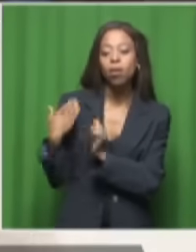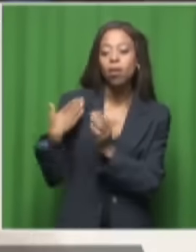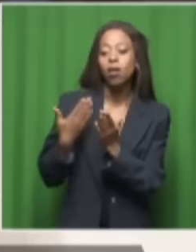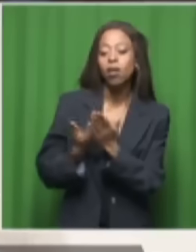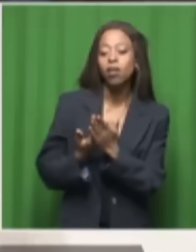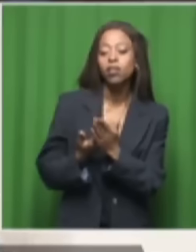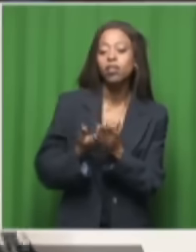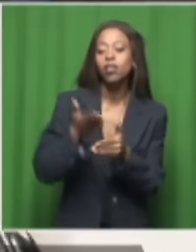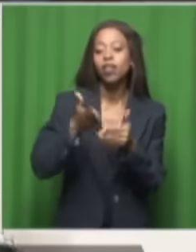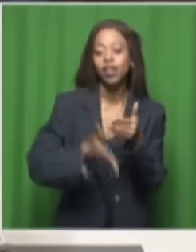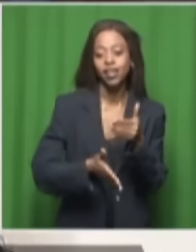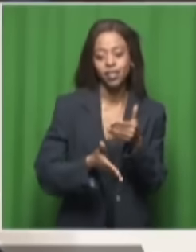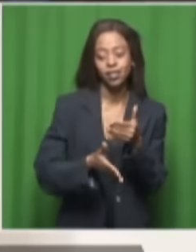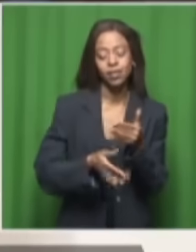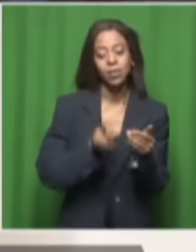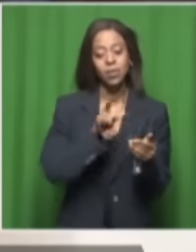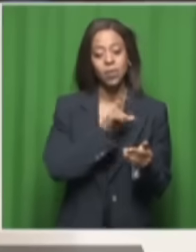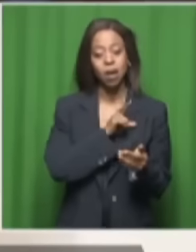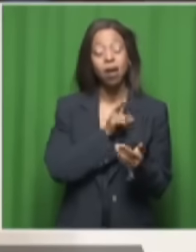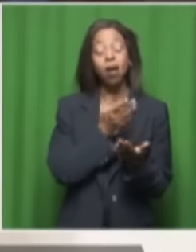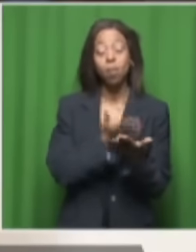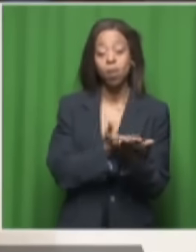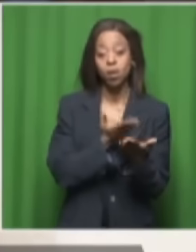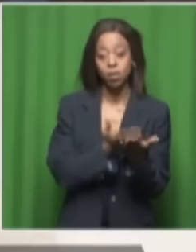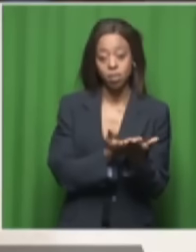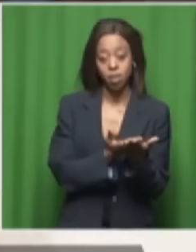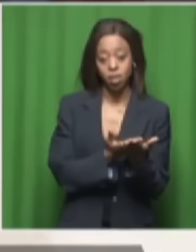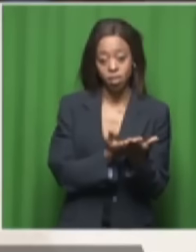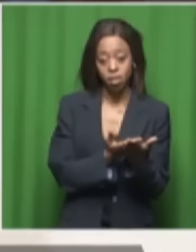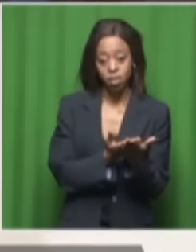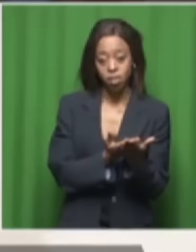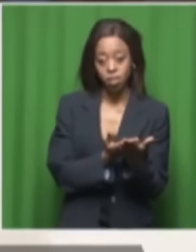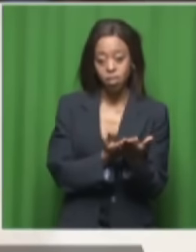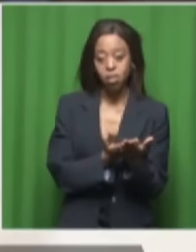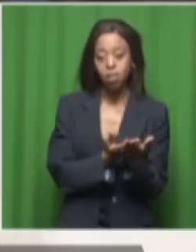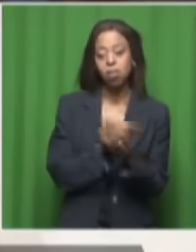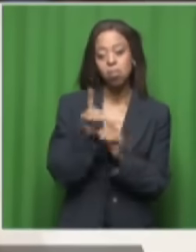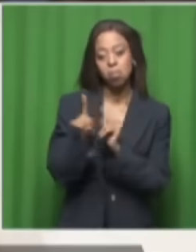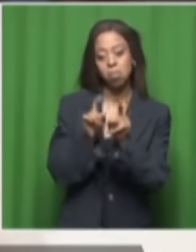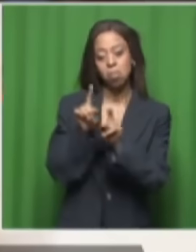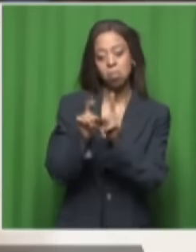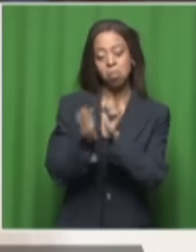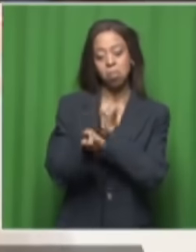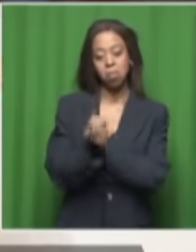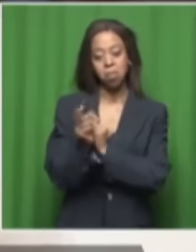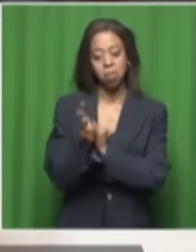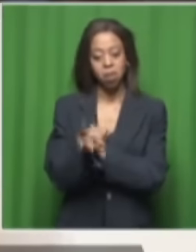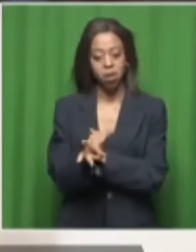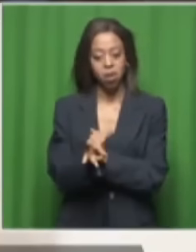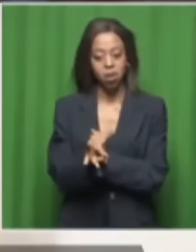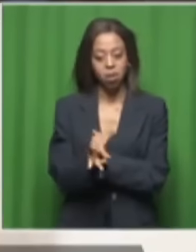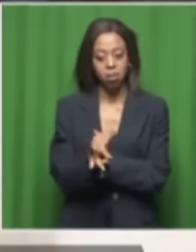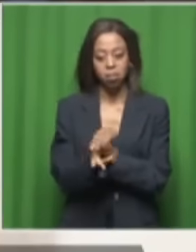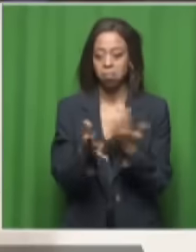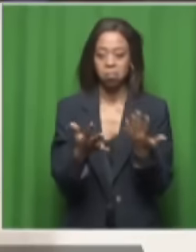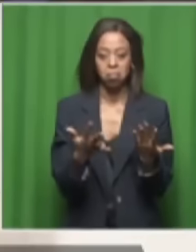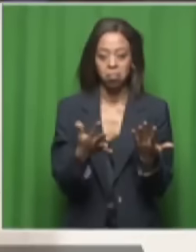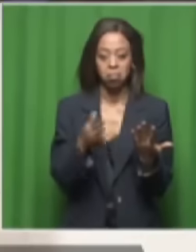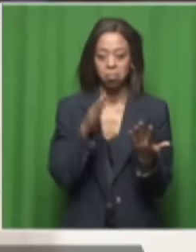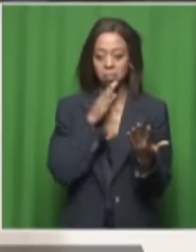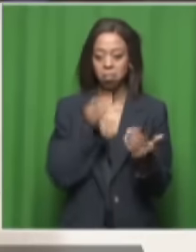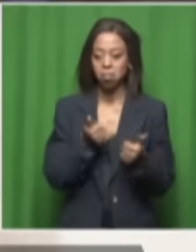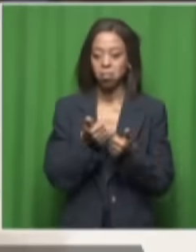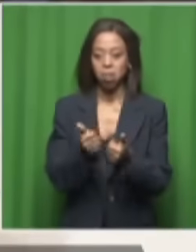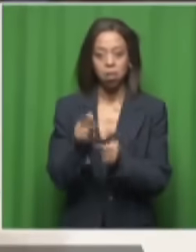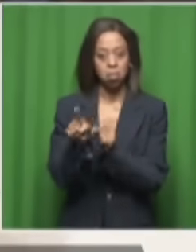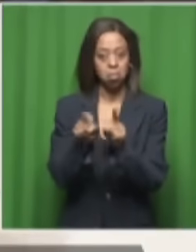preliminary, because we might and are likely to have questions for you. We're going to come back to both of you and ask